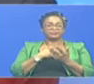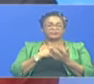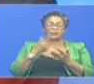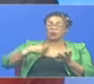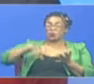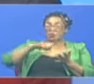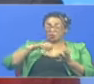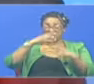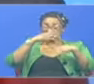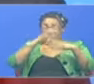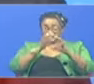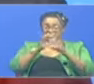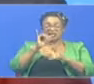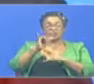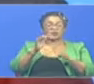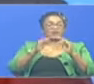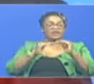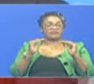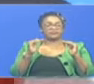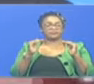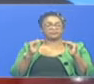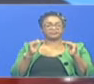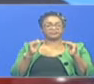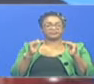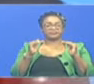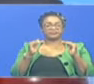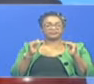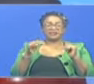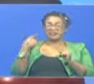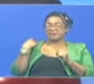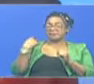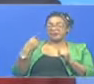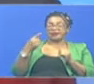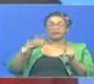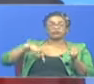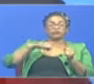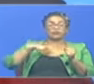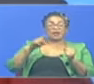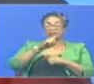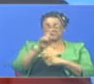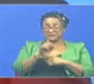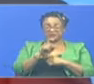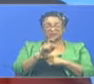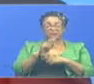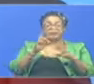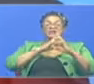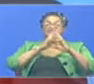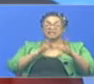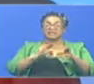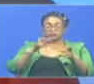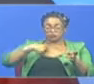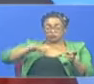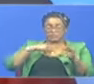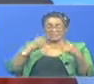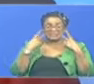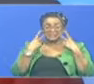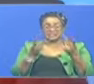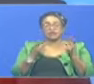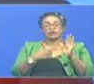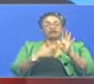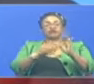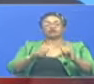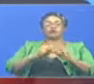at those levels and the numbers that we are testing, the results that we are seeing indicate that there is